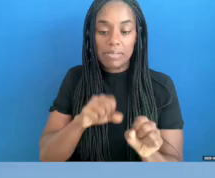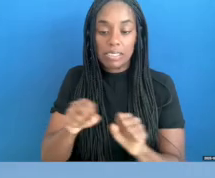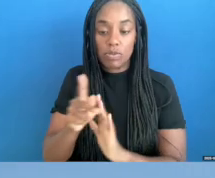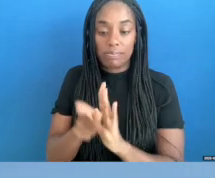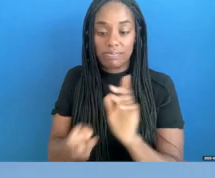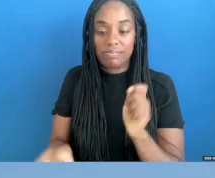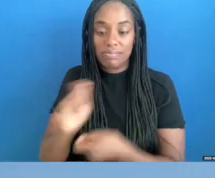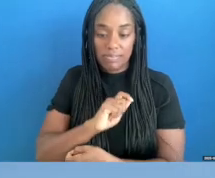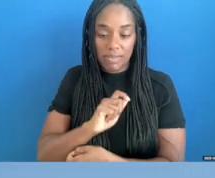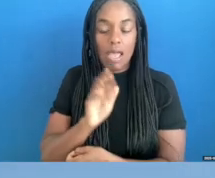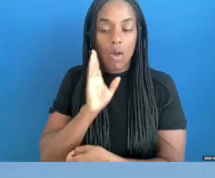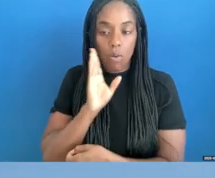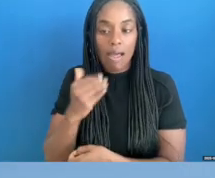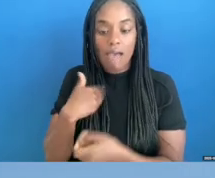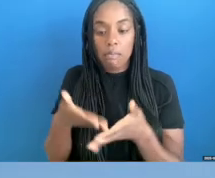into consideration.